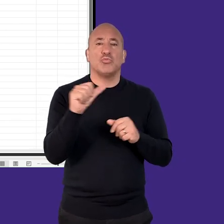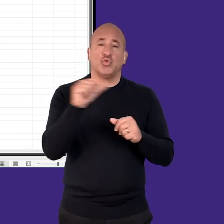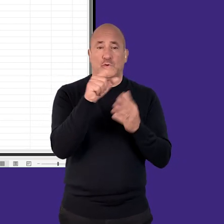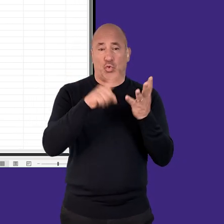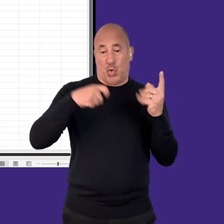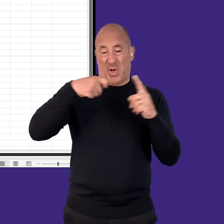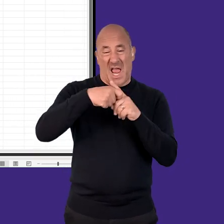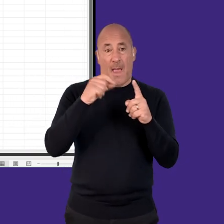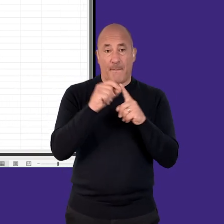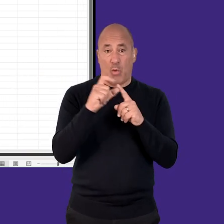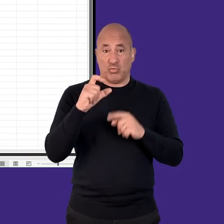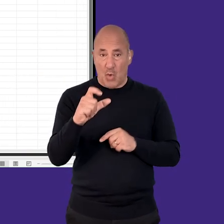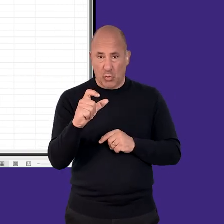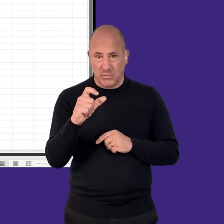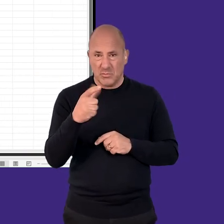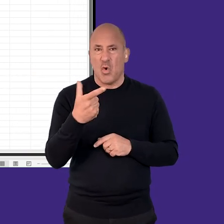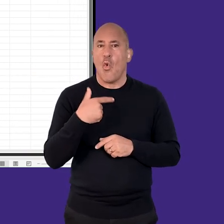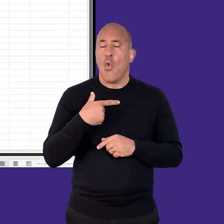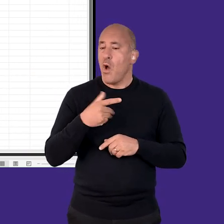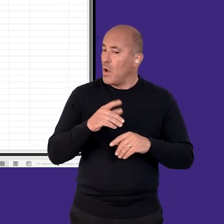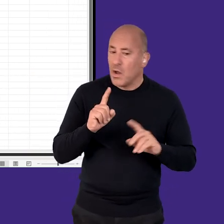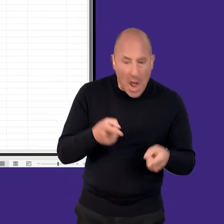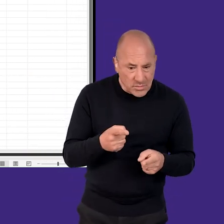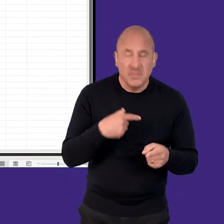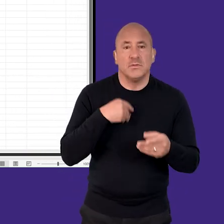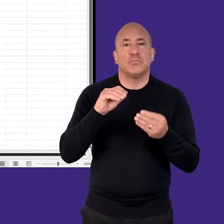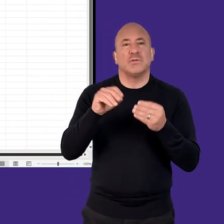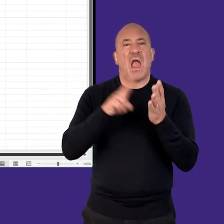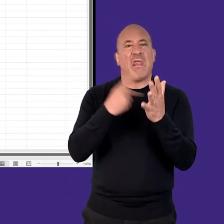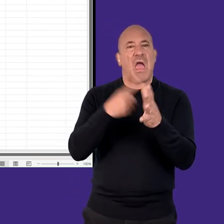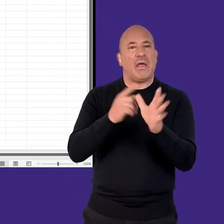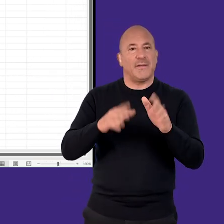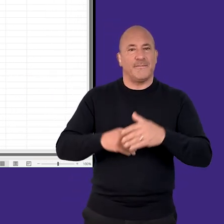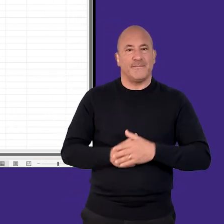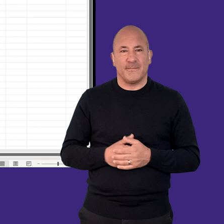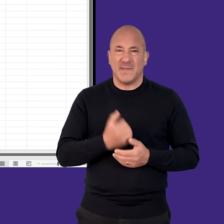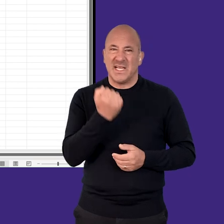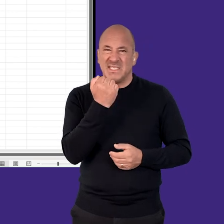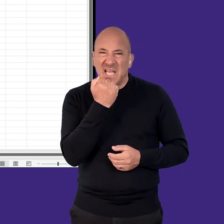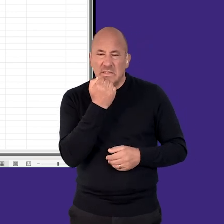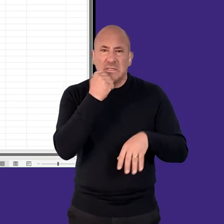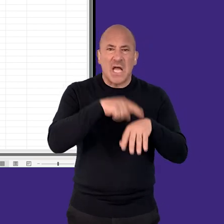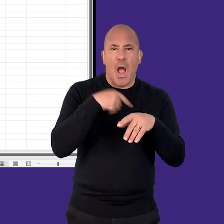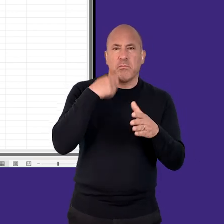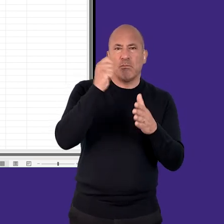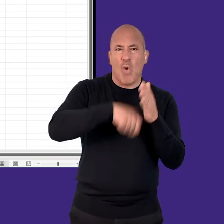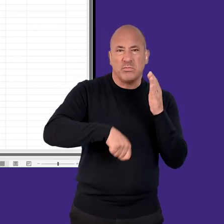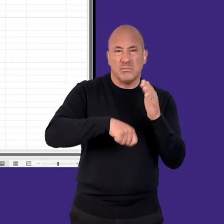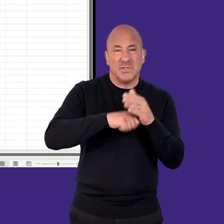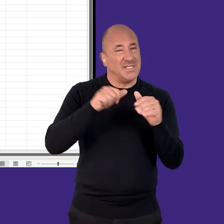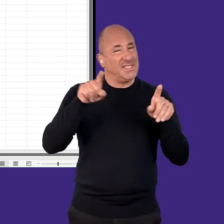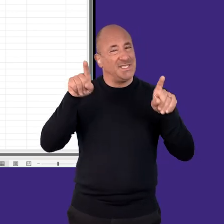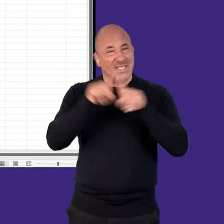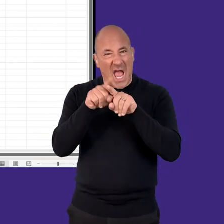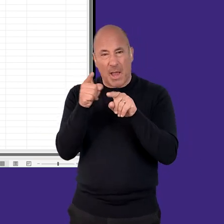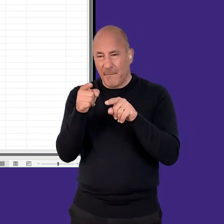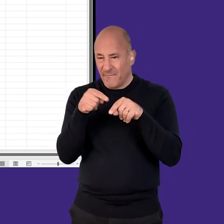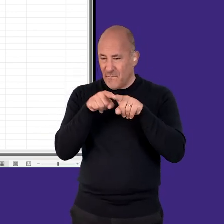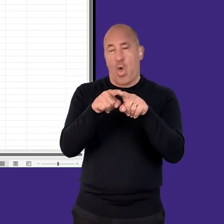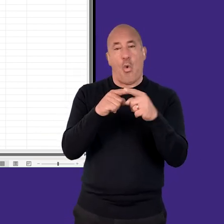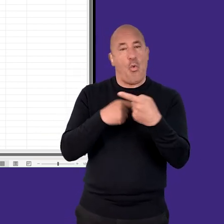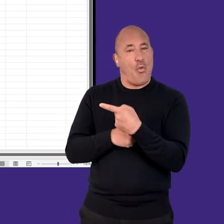postcode, or not applicable where it's unavailable. Date time of purchase should be in the same format that